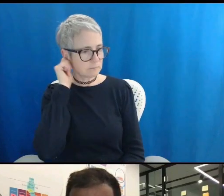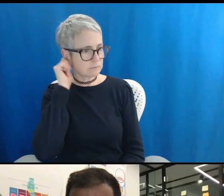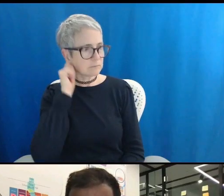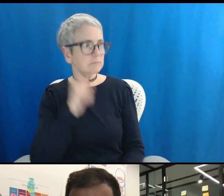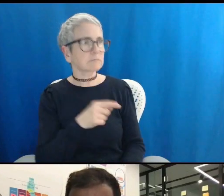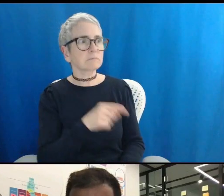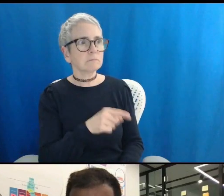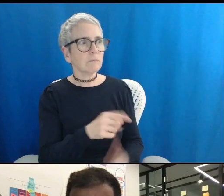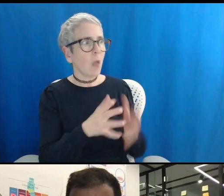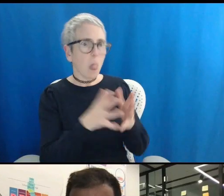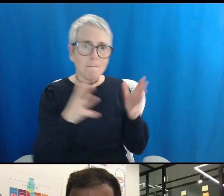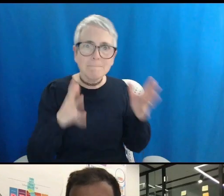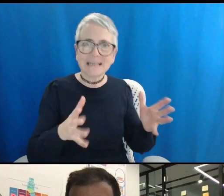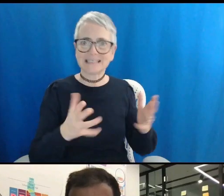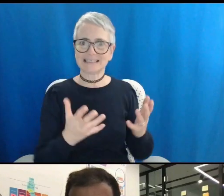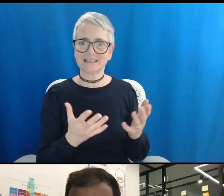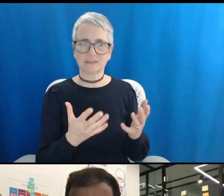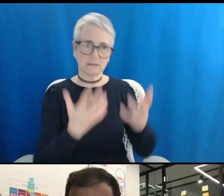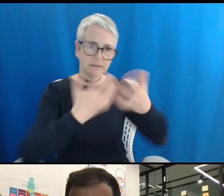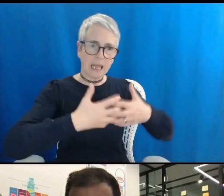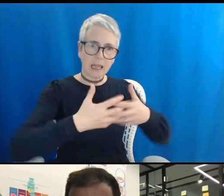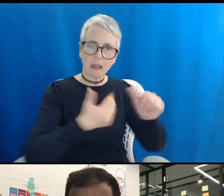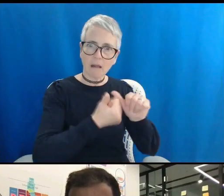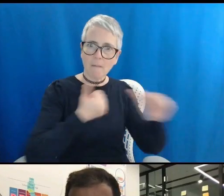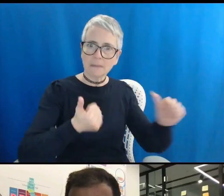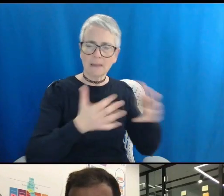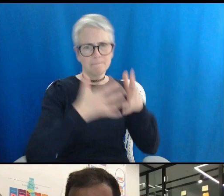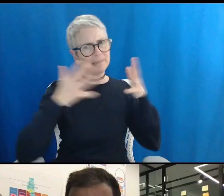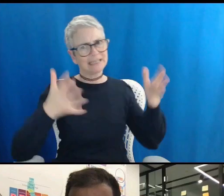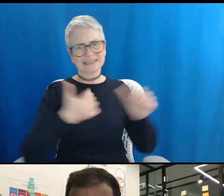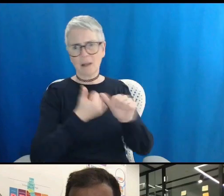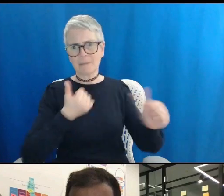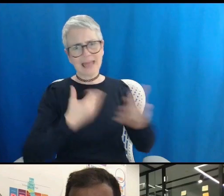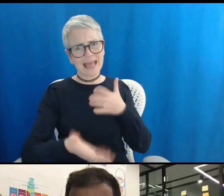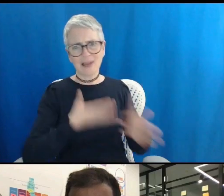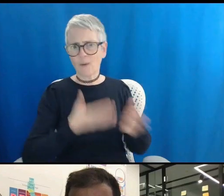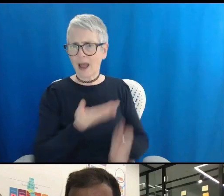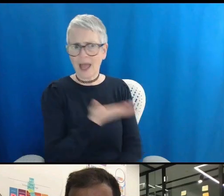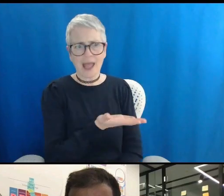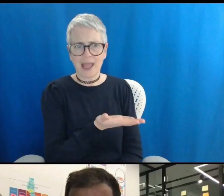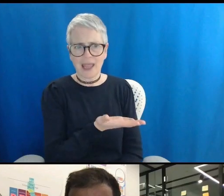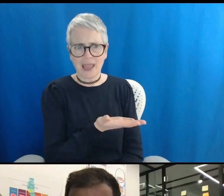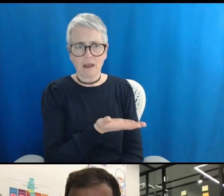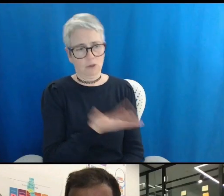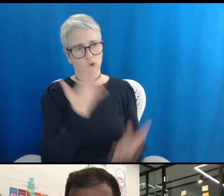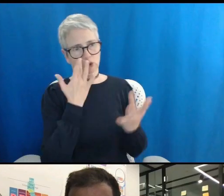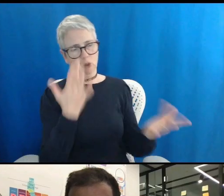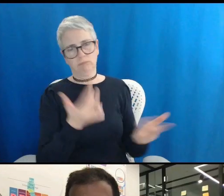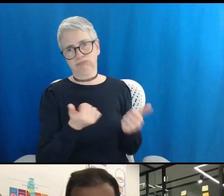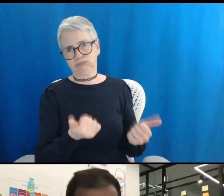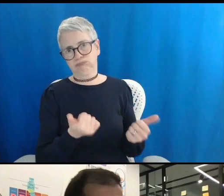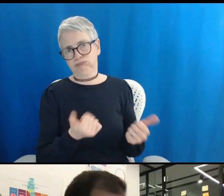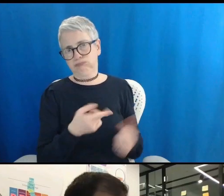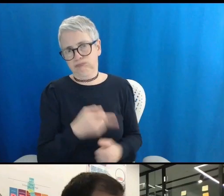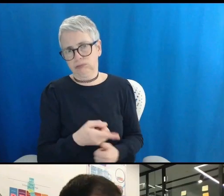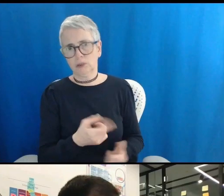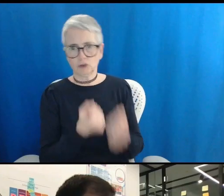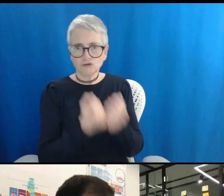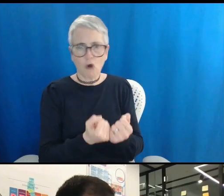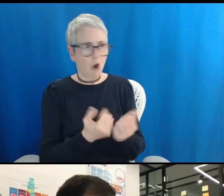largest companies in the world also just highlights the point that there's a very strong business case. There's a very strong